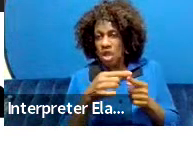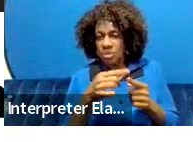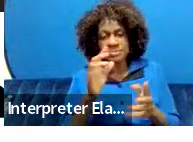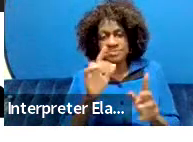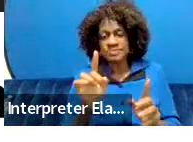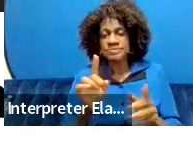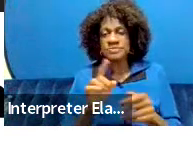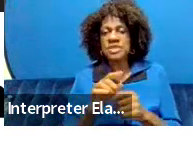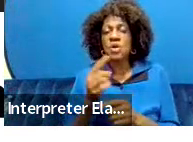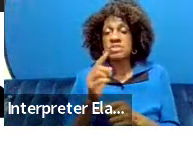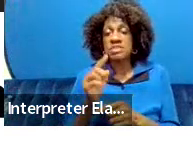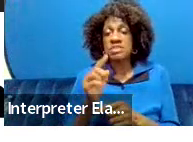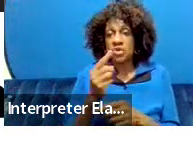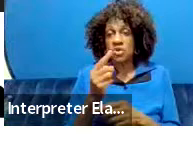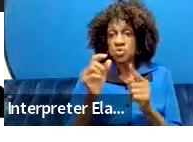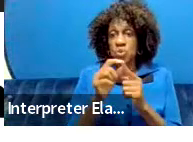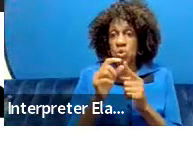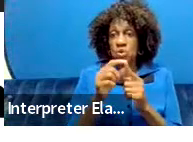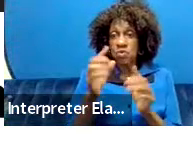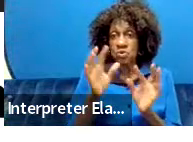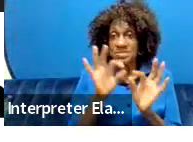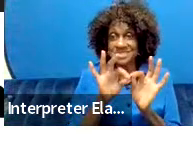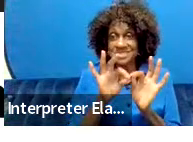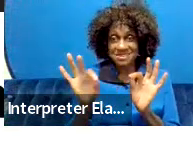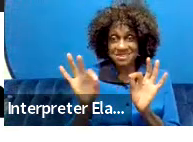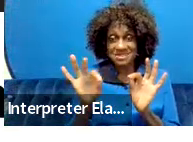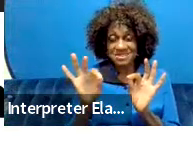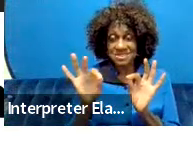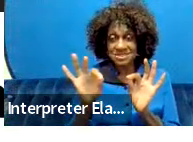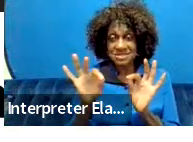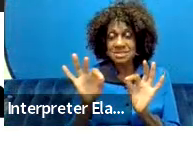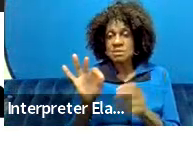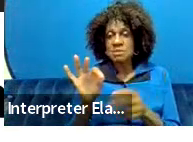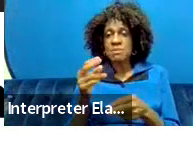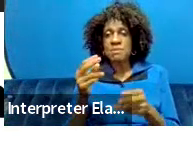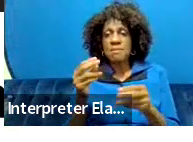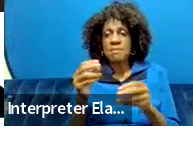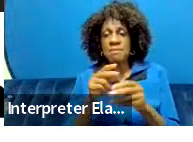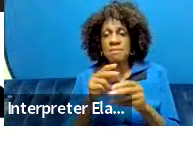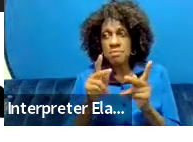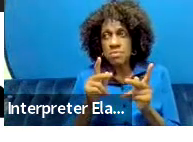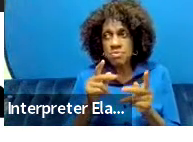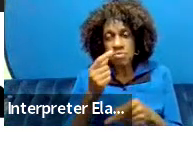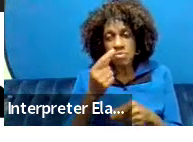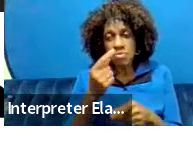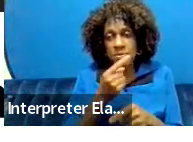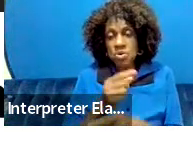Only the first word of sentences, proper nouns or names,